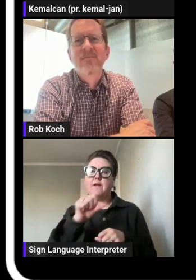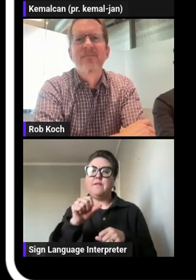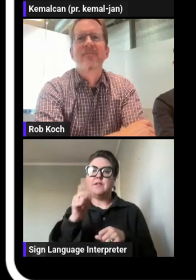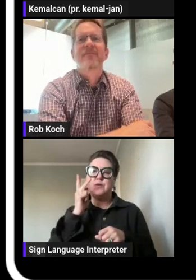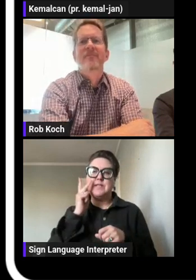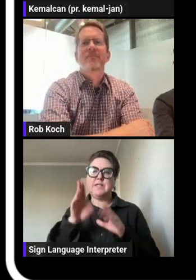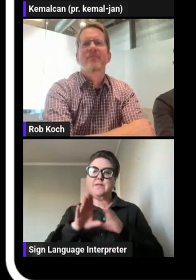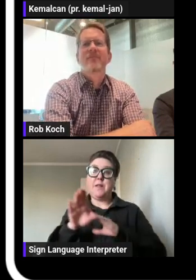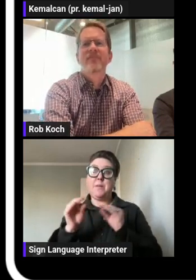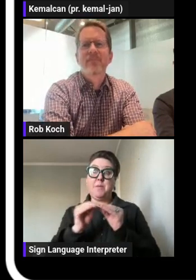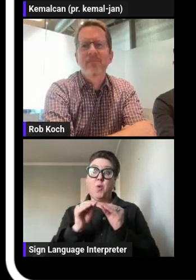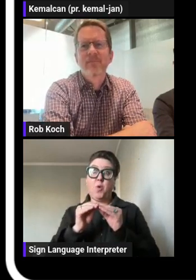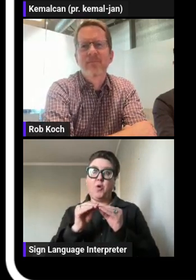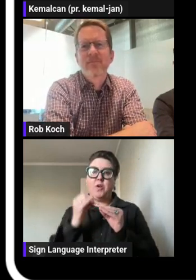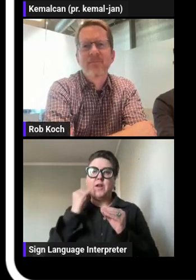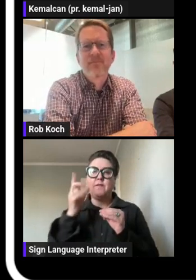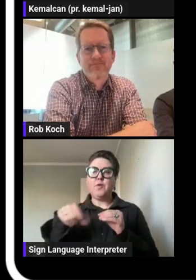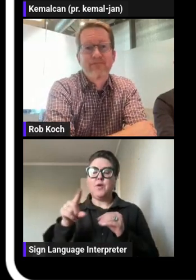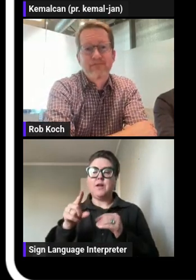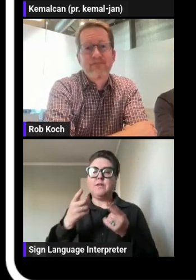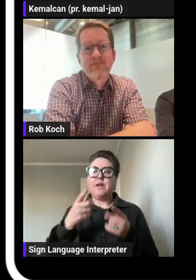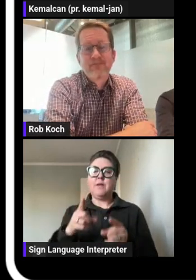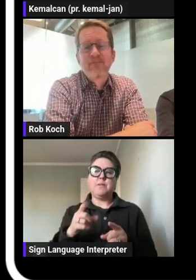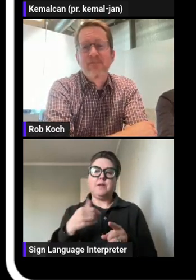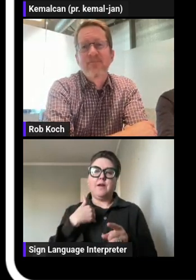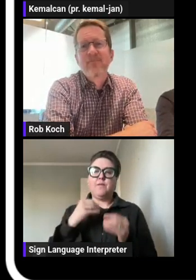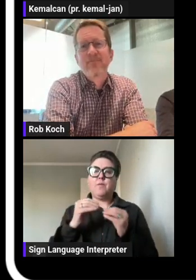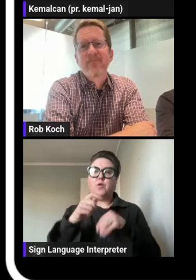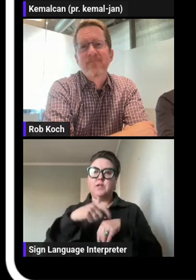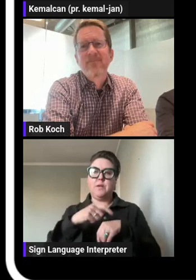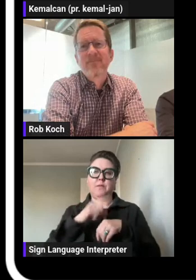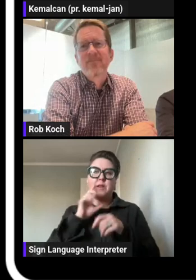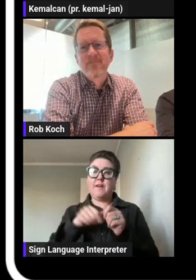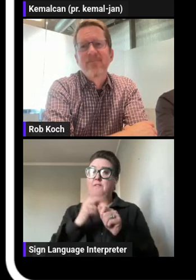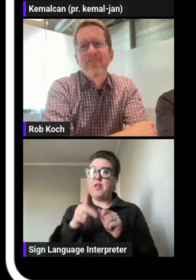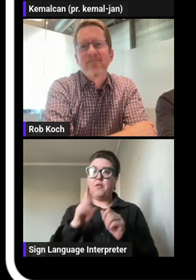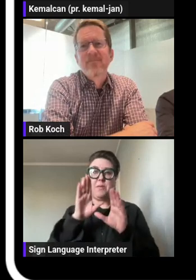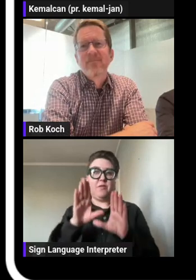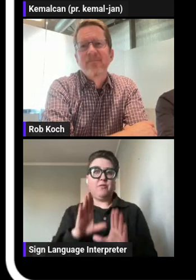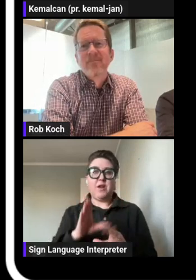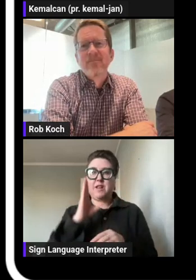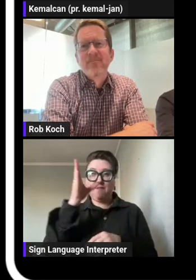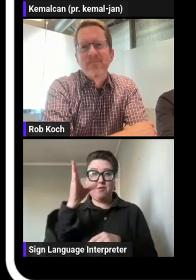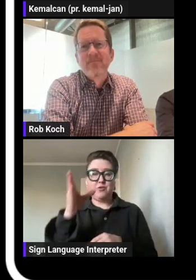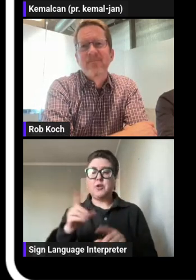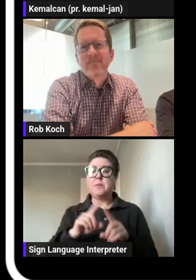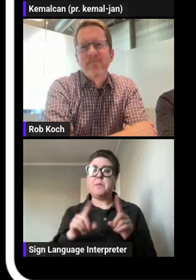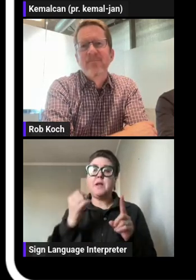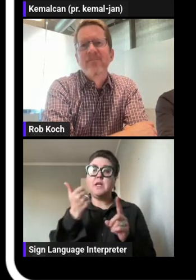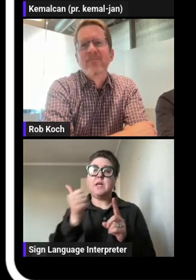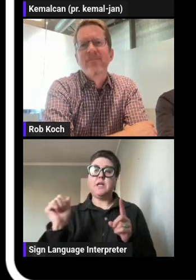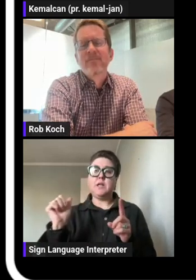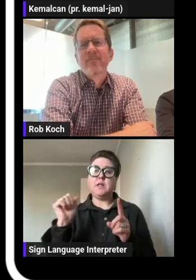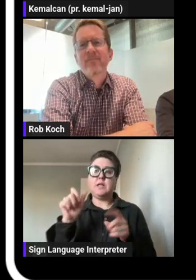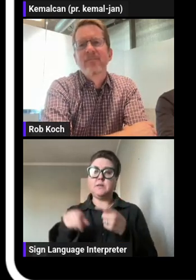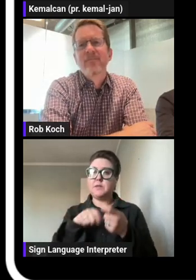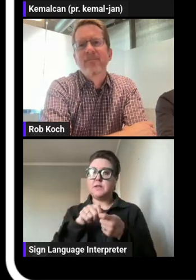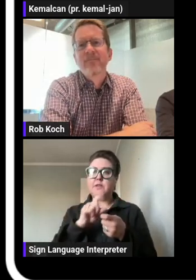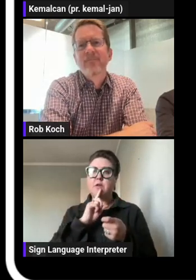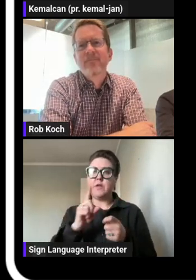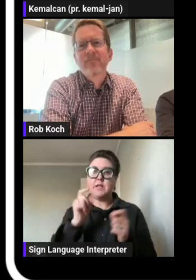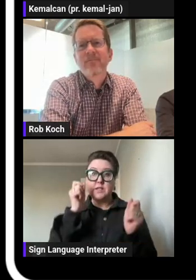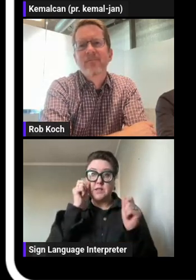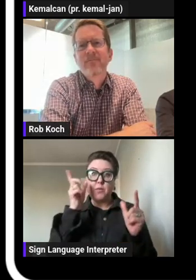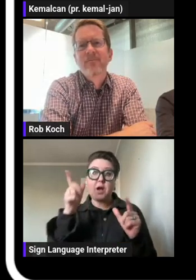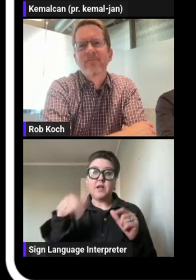further. If you folks end up having more time, I'd love to do a follow-up in the future. But was there anything in particular that really surprised